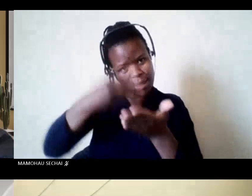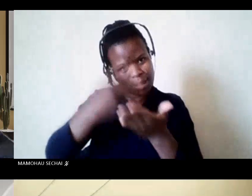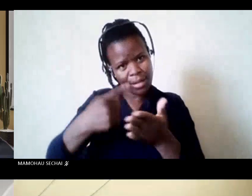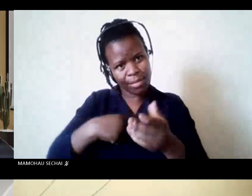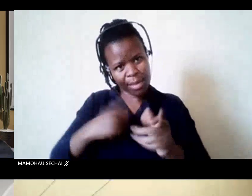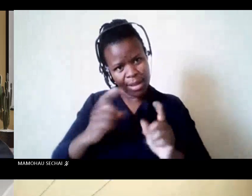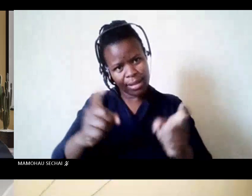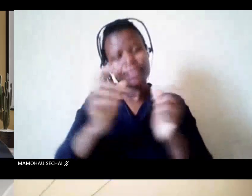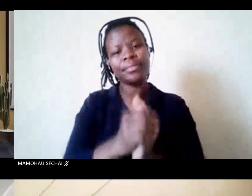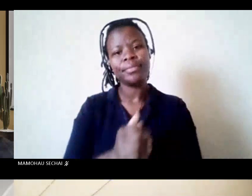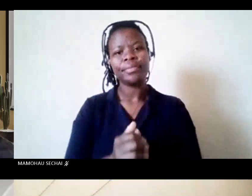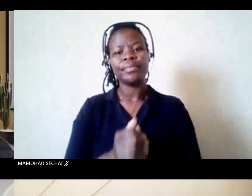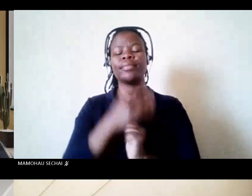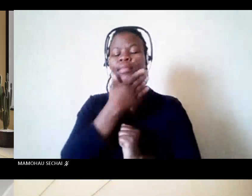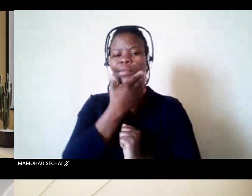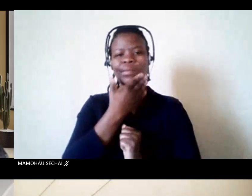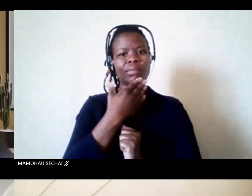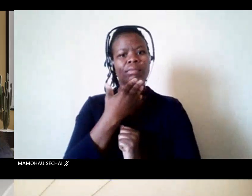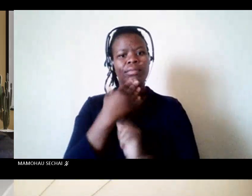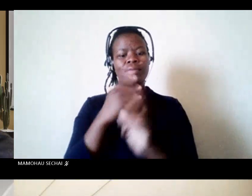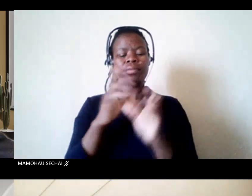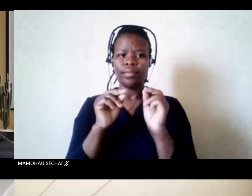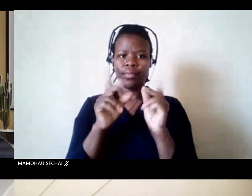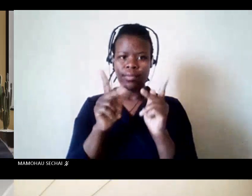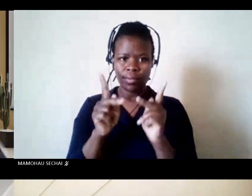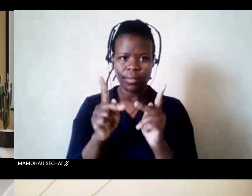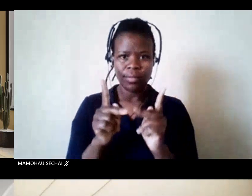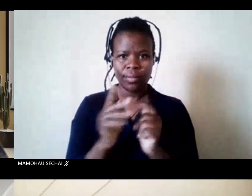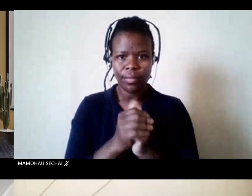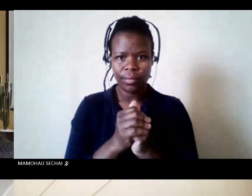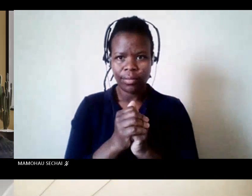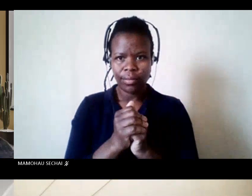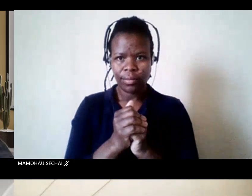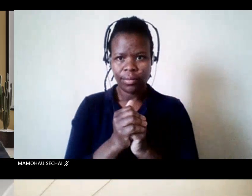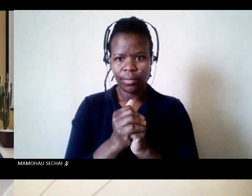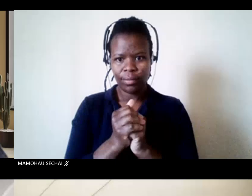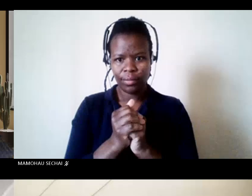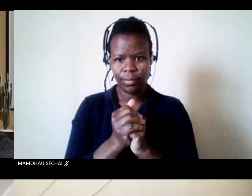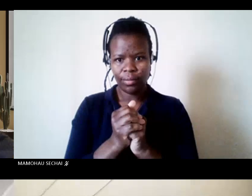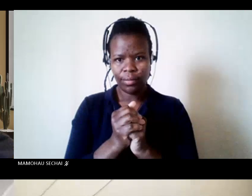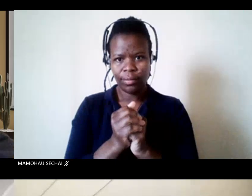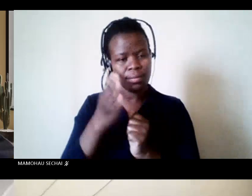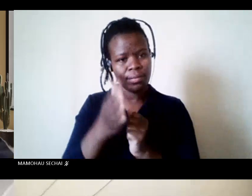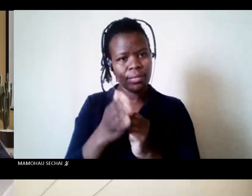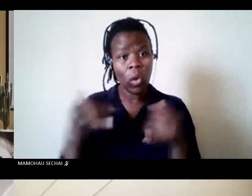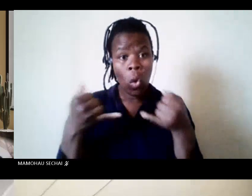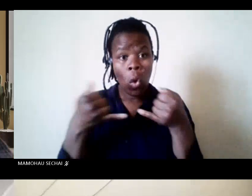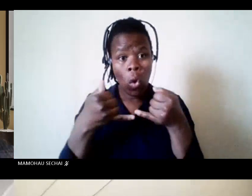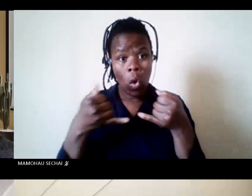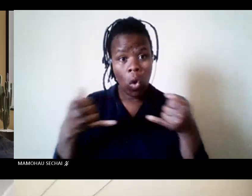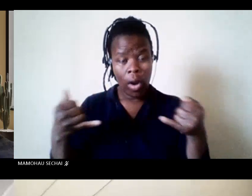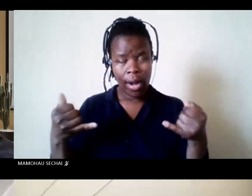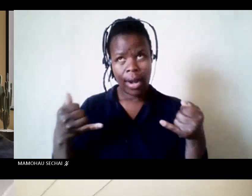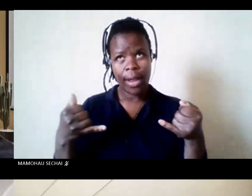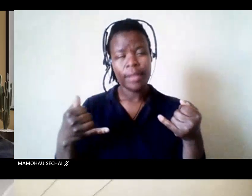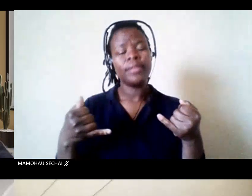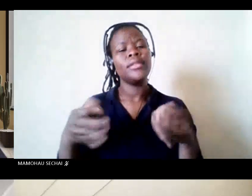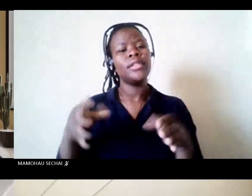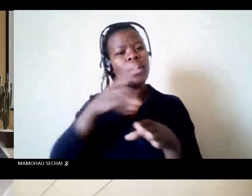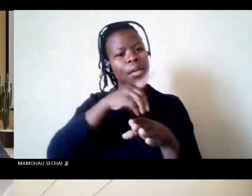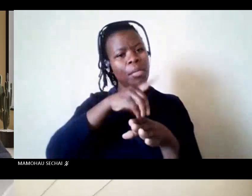Chantal, by all means, please. So my master's was on online professional development of caregivers of learners with severe